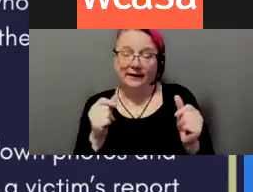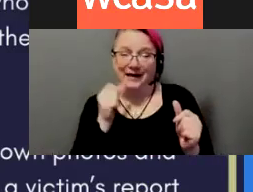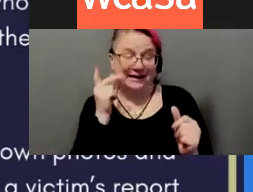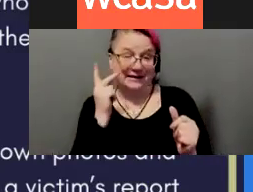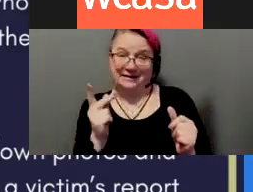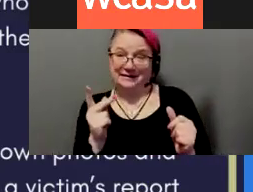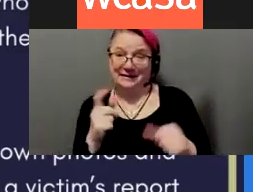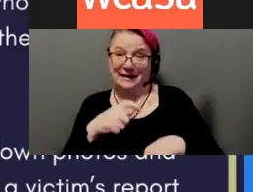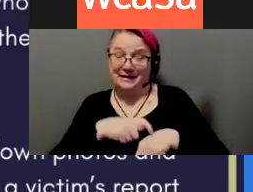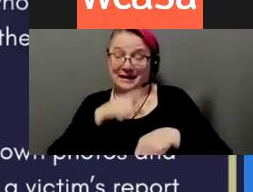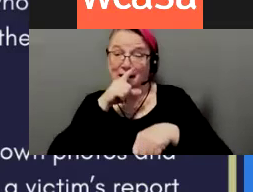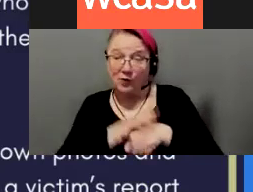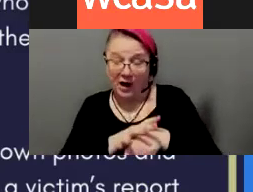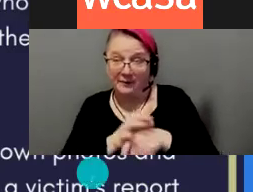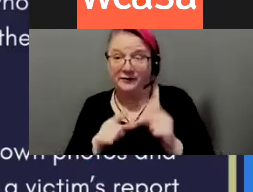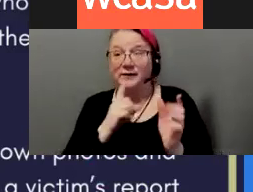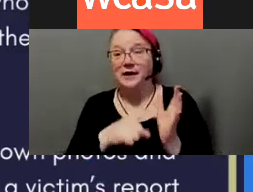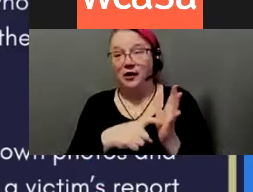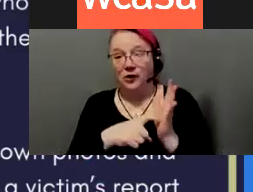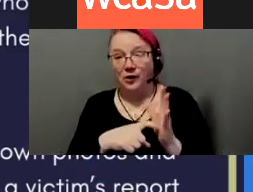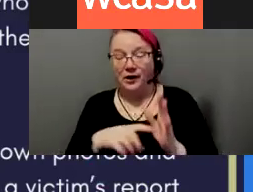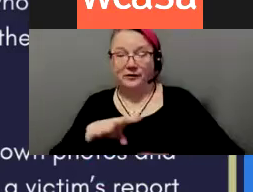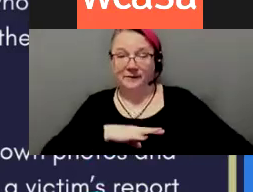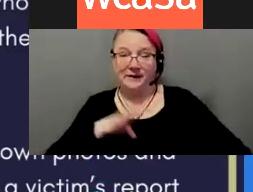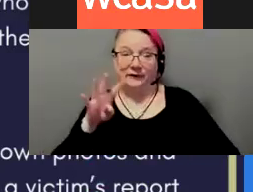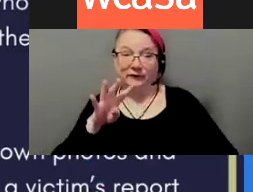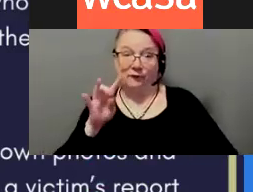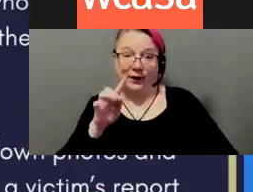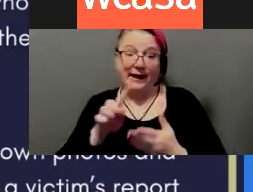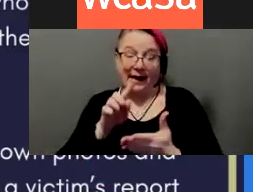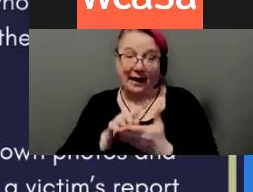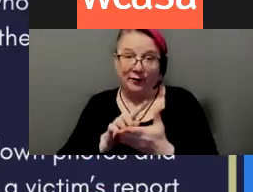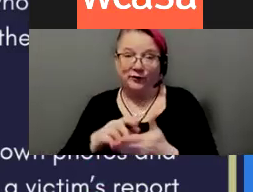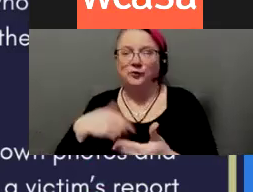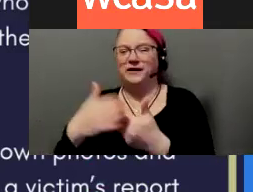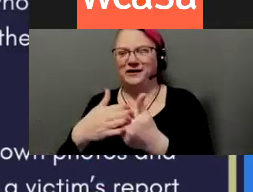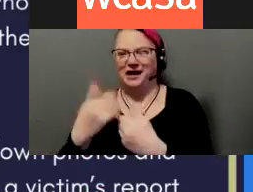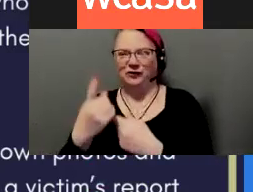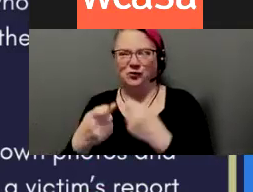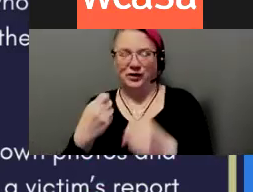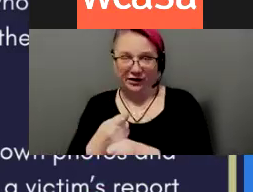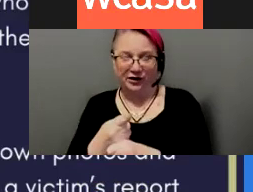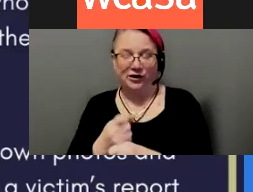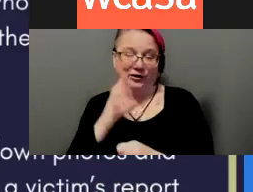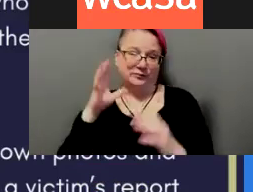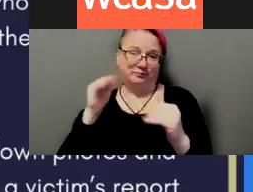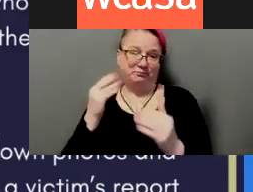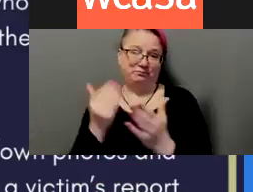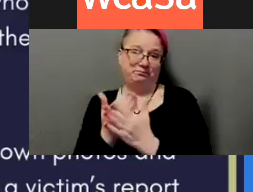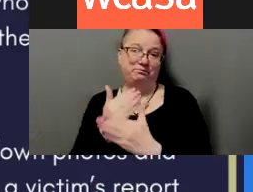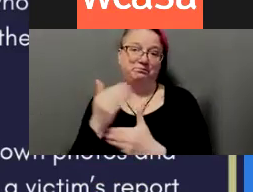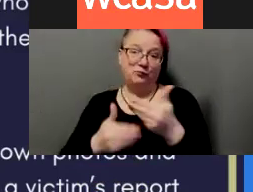time promise in there, but they are required to meet this 48 hours thing within the next year. So I'm assuming that's what their new process